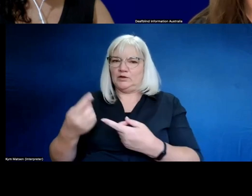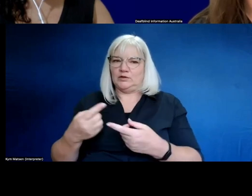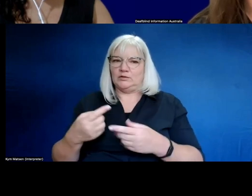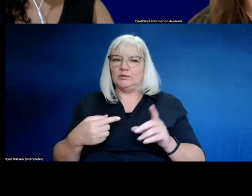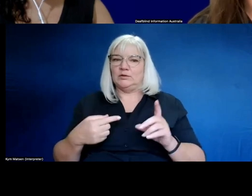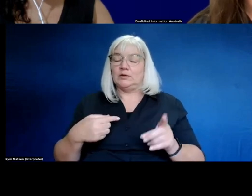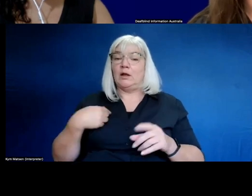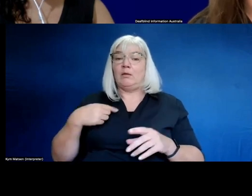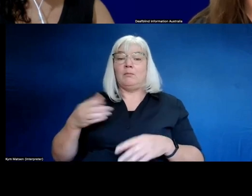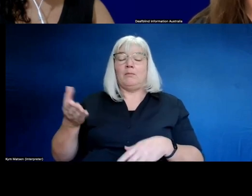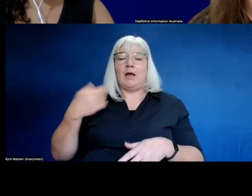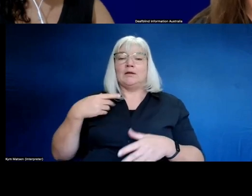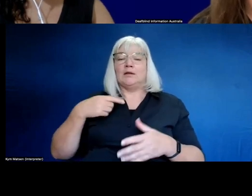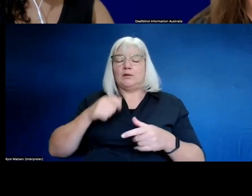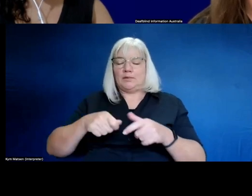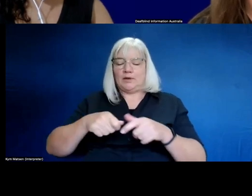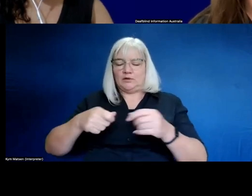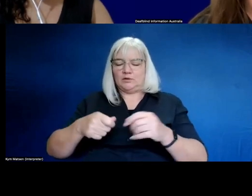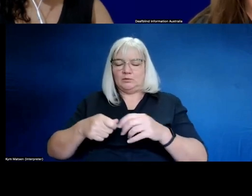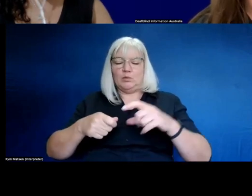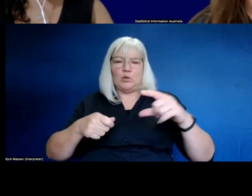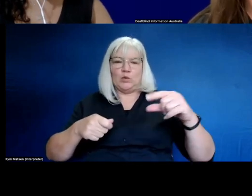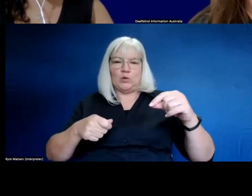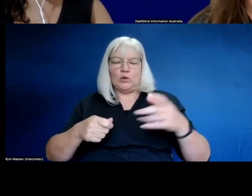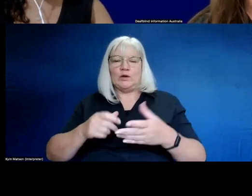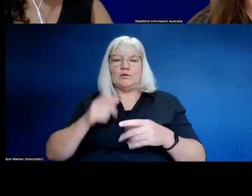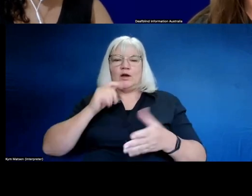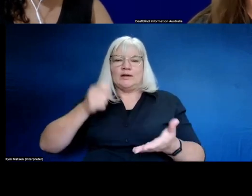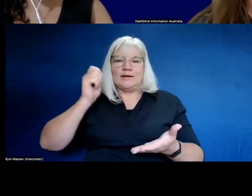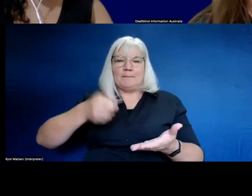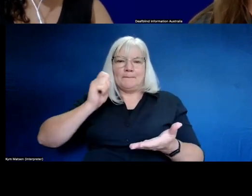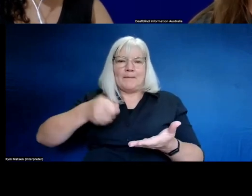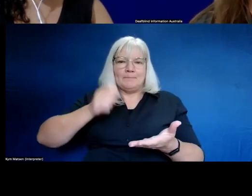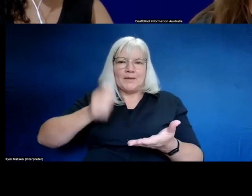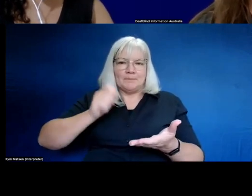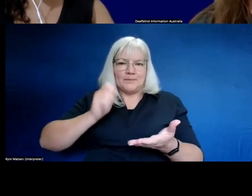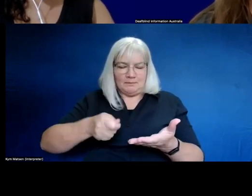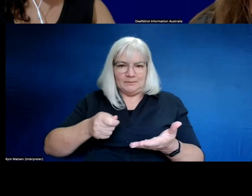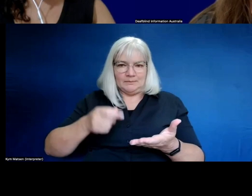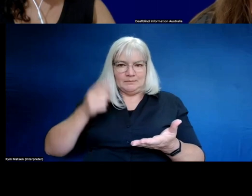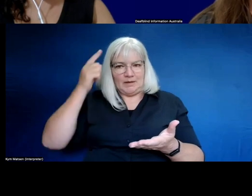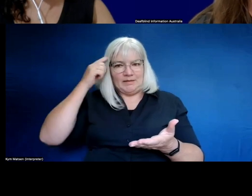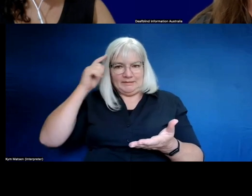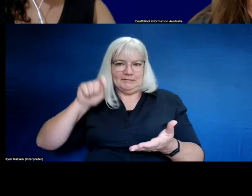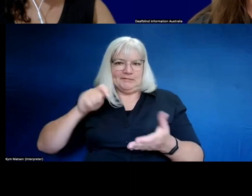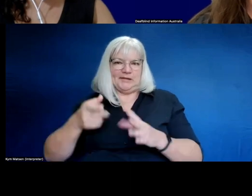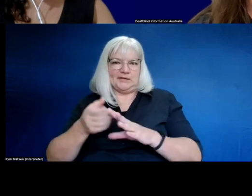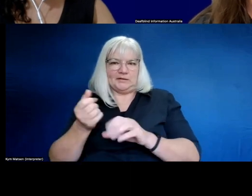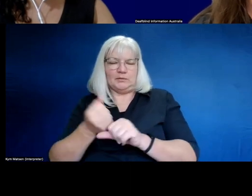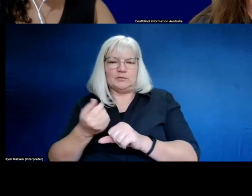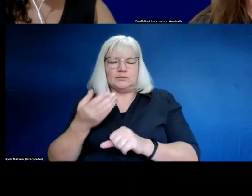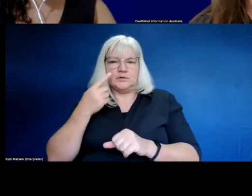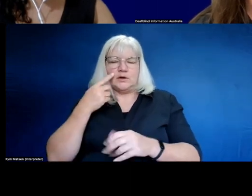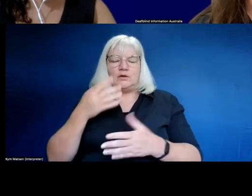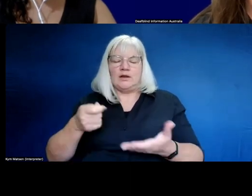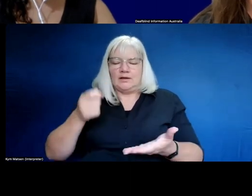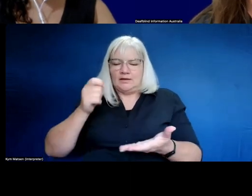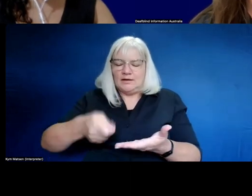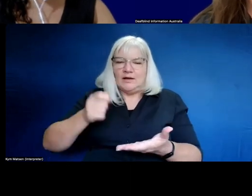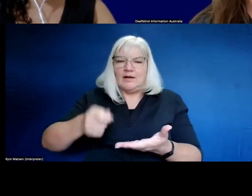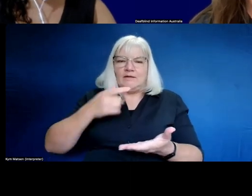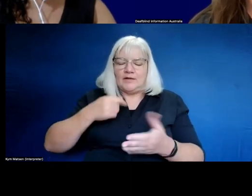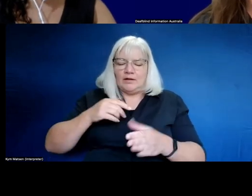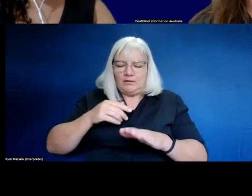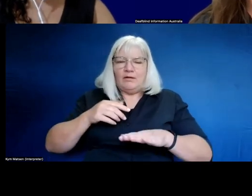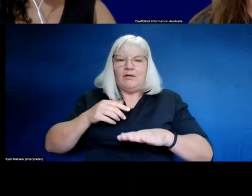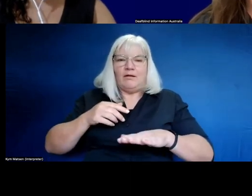spoon on something, which I think you're going to chat to in a minute with the next example that Natasha gives. So the child can feel the vibration or the tap. So they might